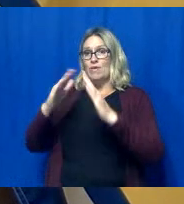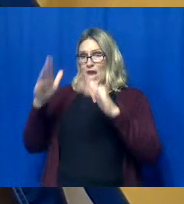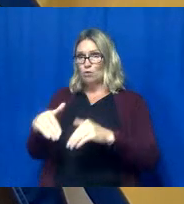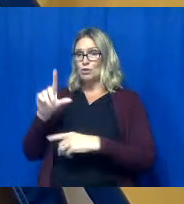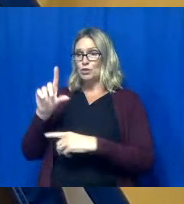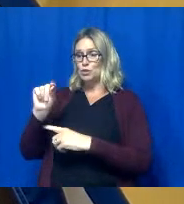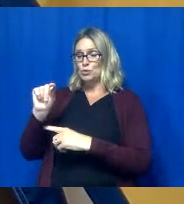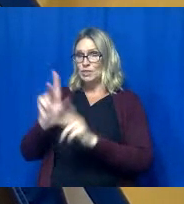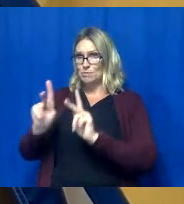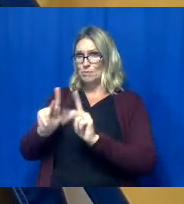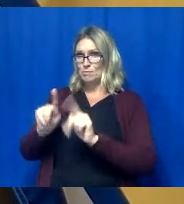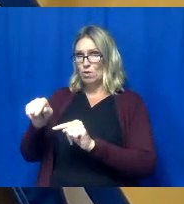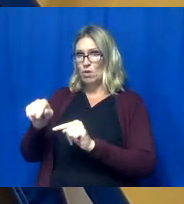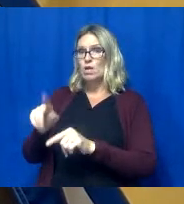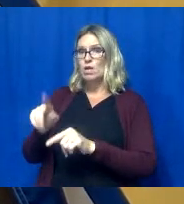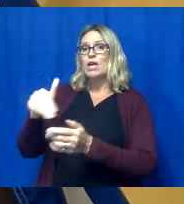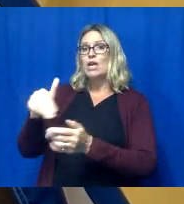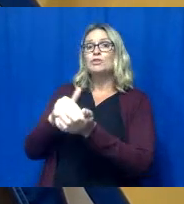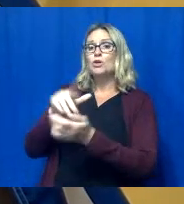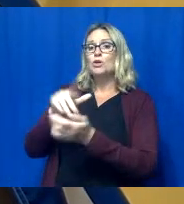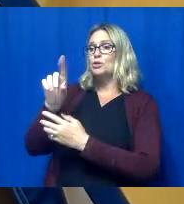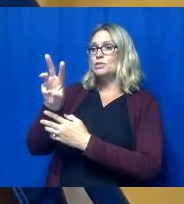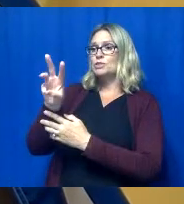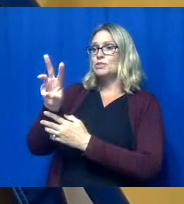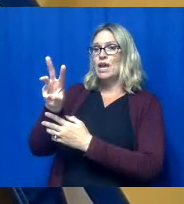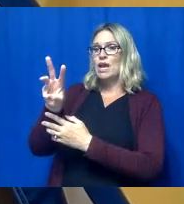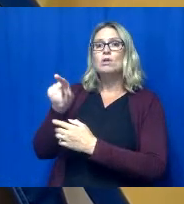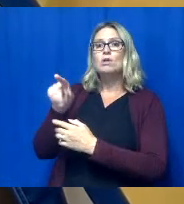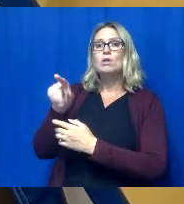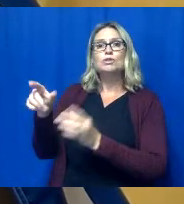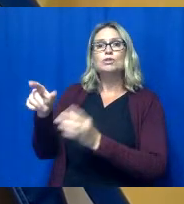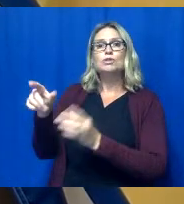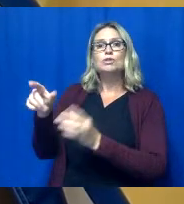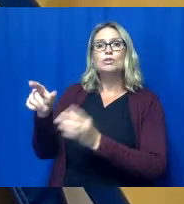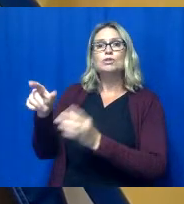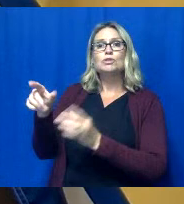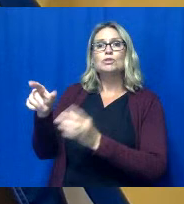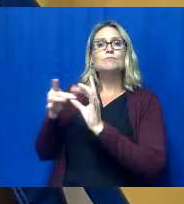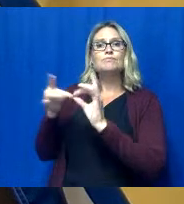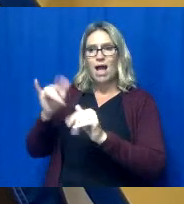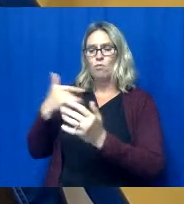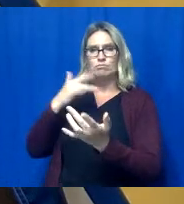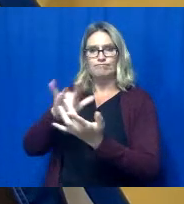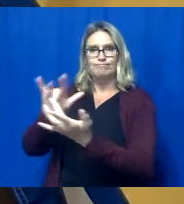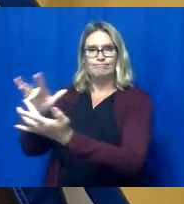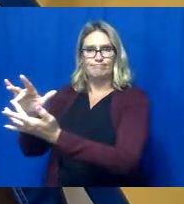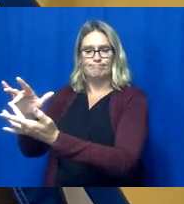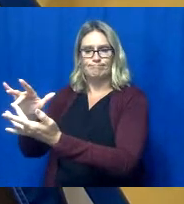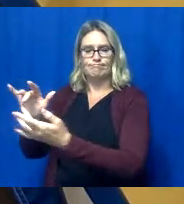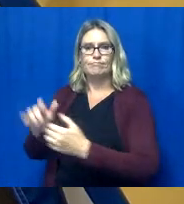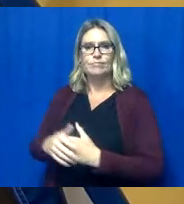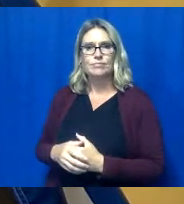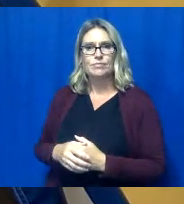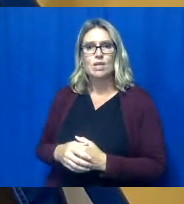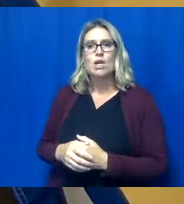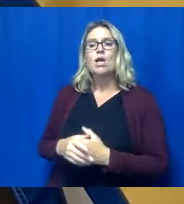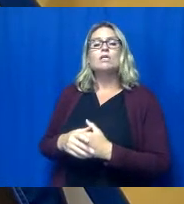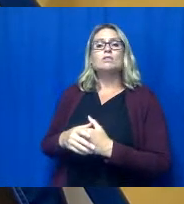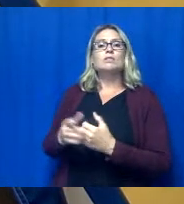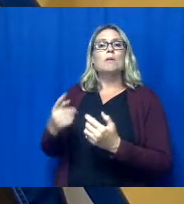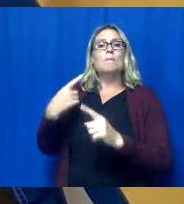Dow explained how the contacts of individuals are now and the potential spread of the